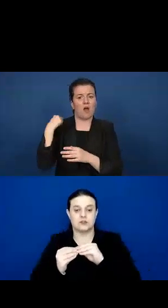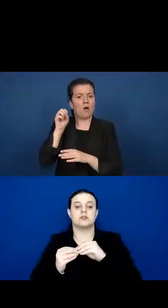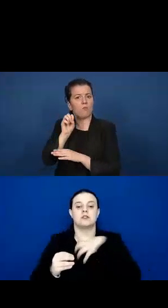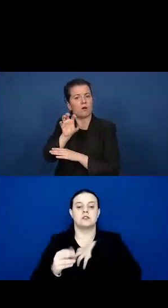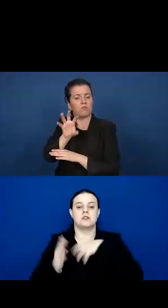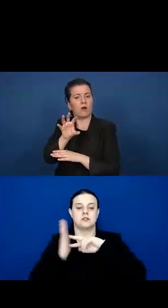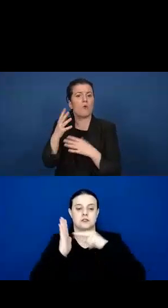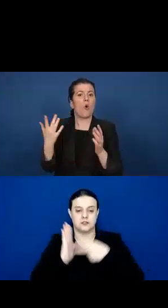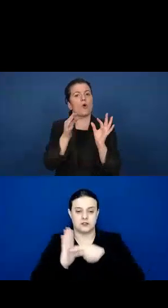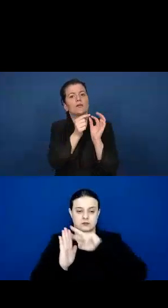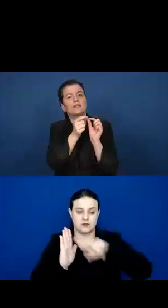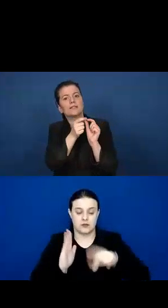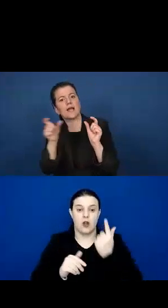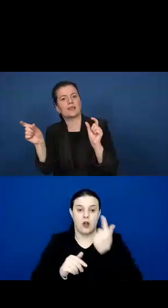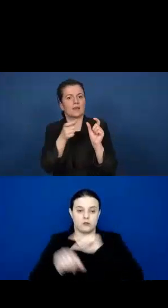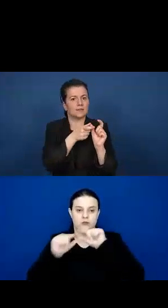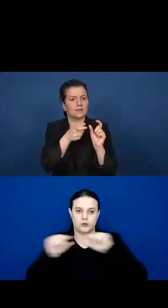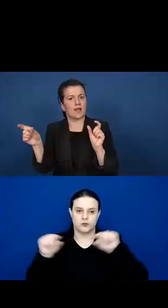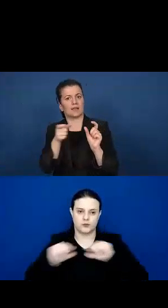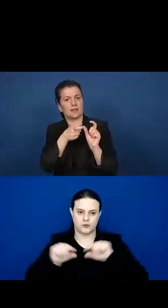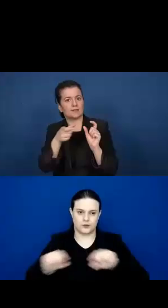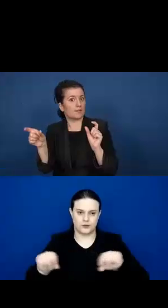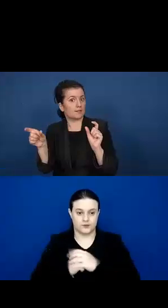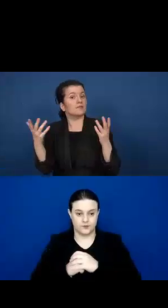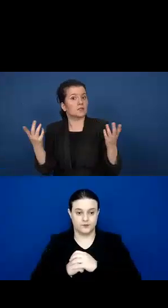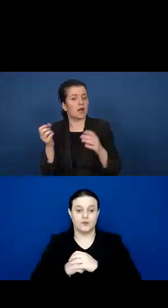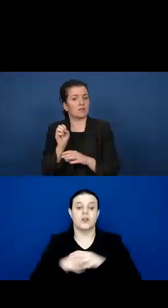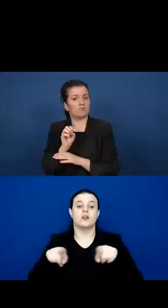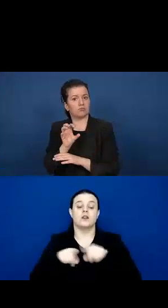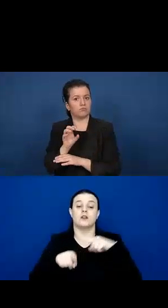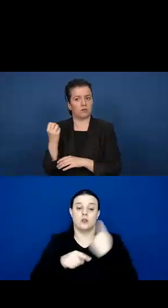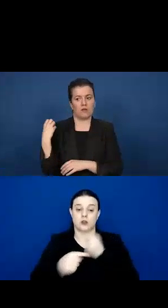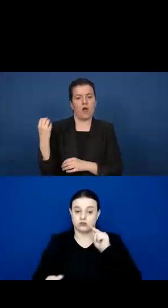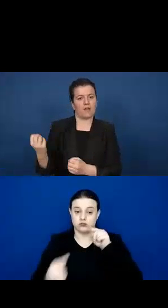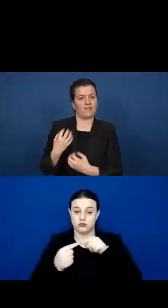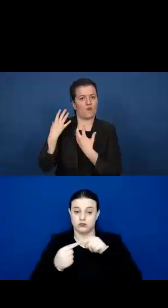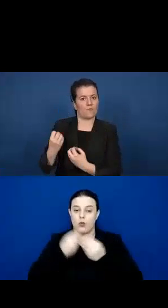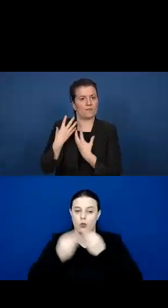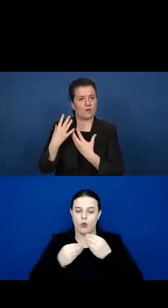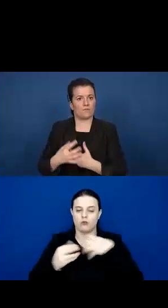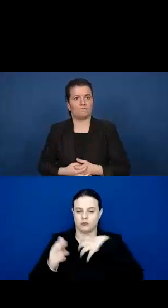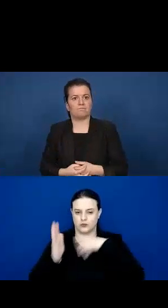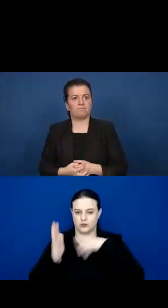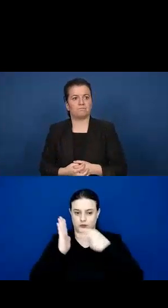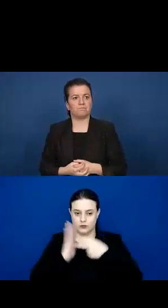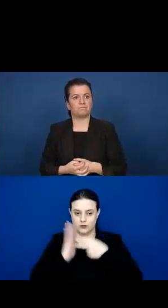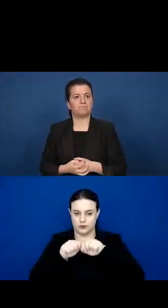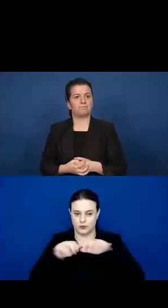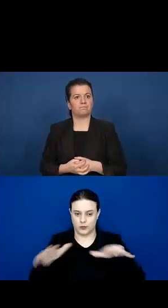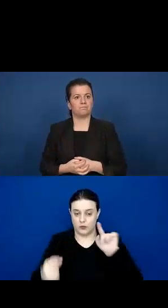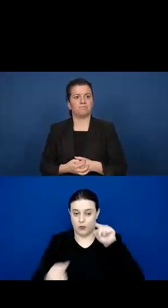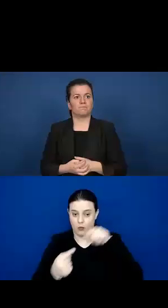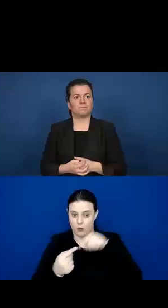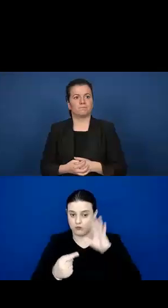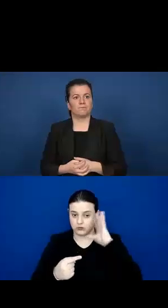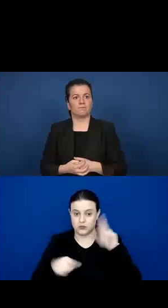sentence. We adopted distributional semantics for our solution and used it for the